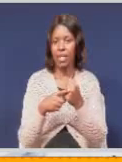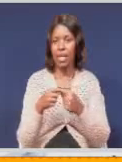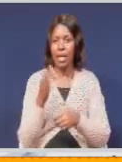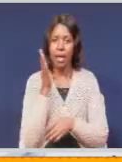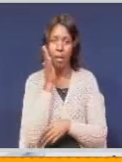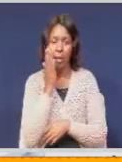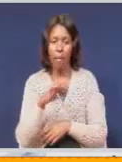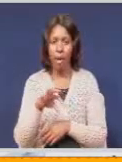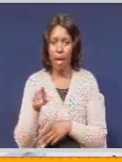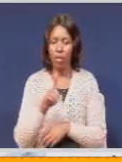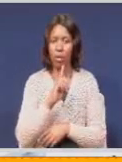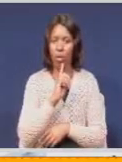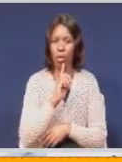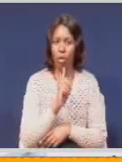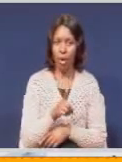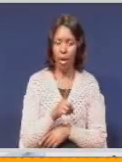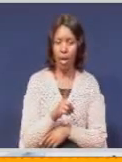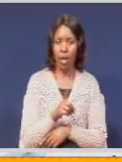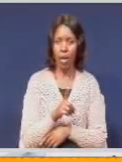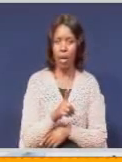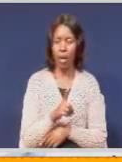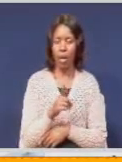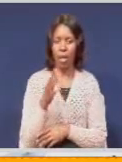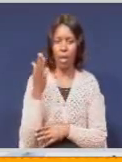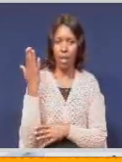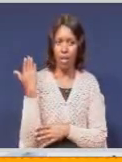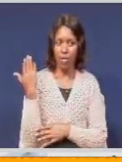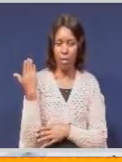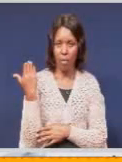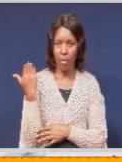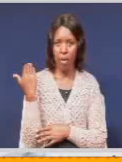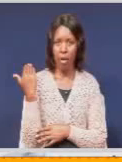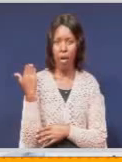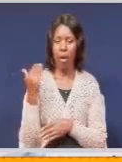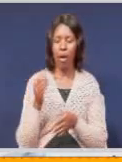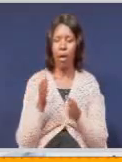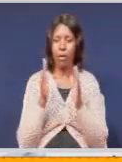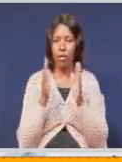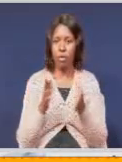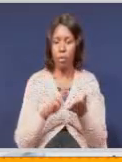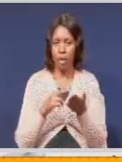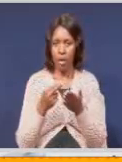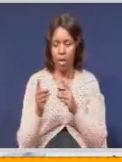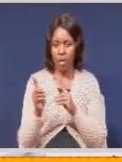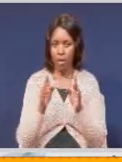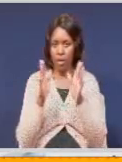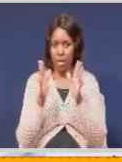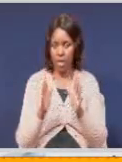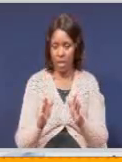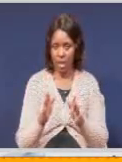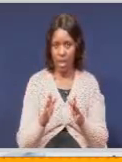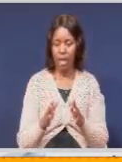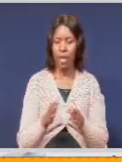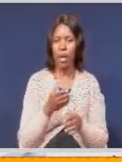gave instructions to the former human resource director, one, Mr.